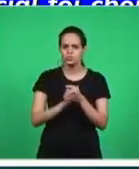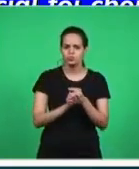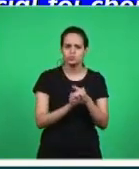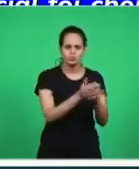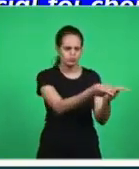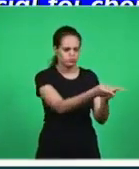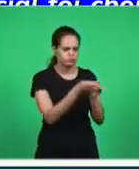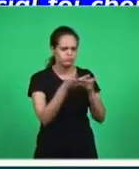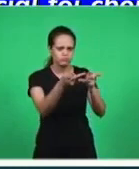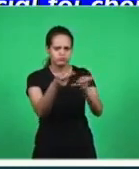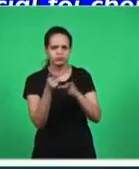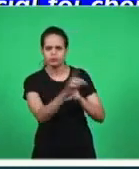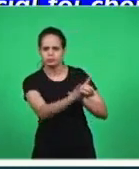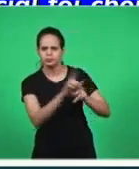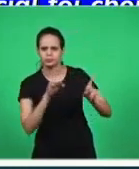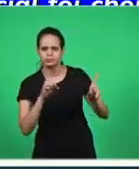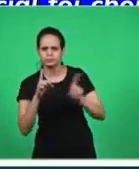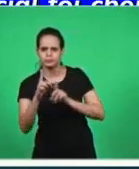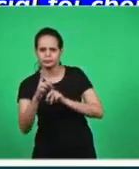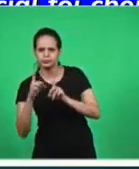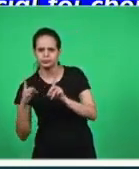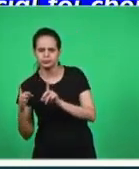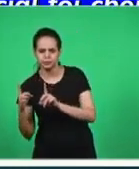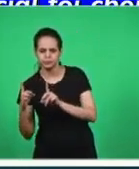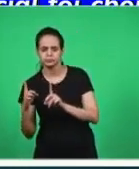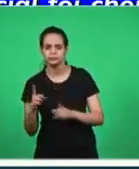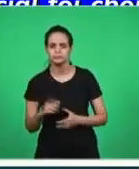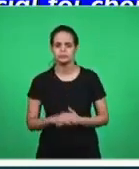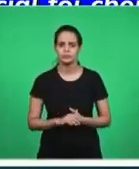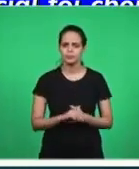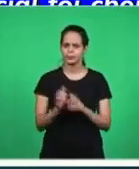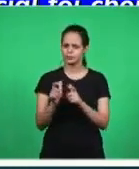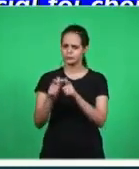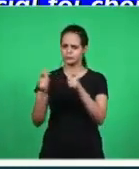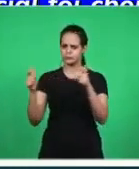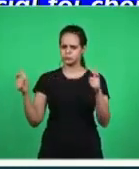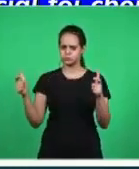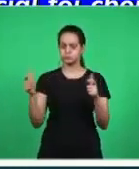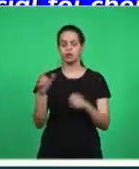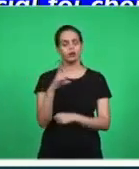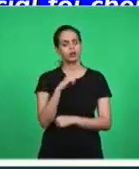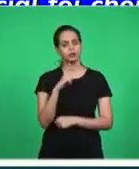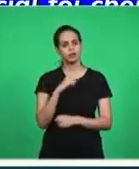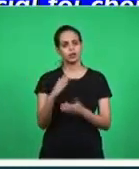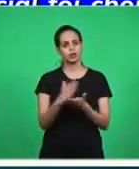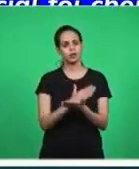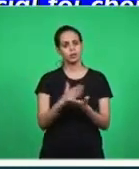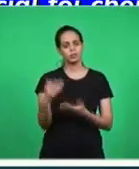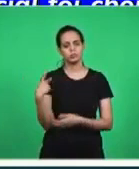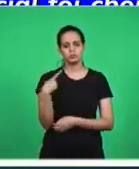On the 10 says, in Matthew 10 says, so like to,